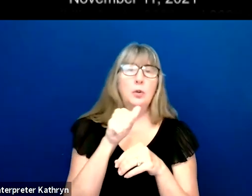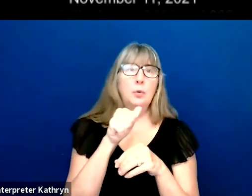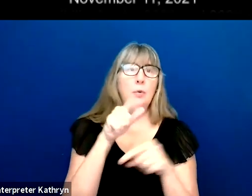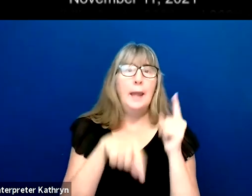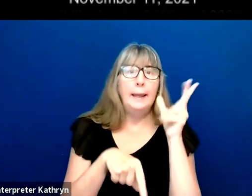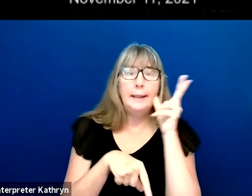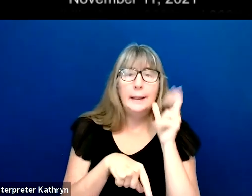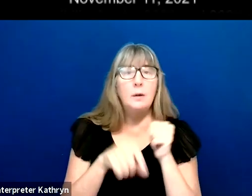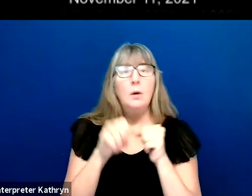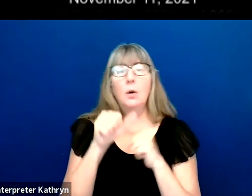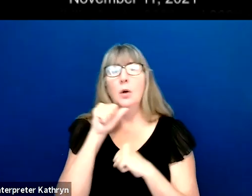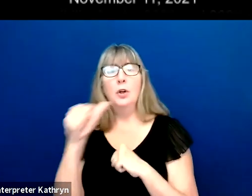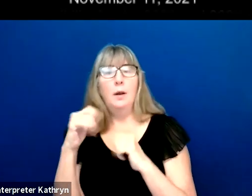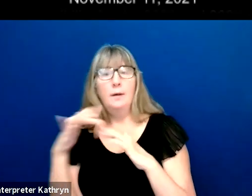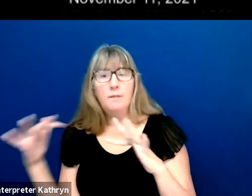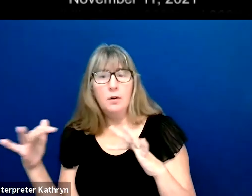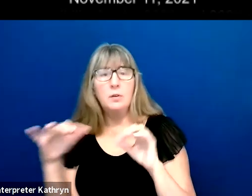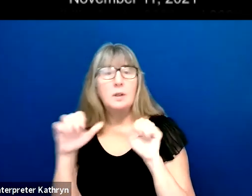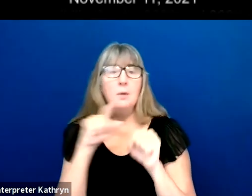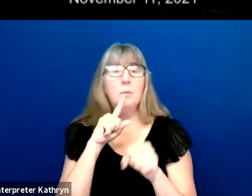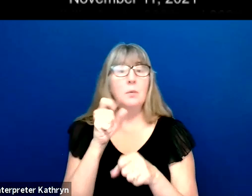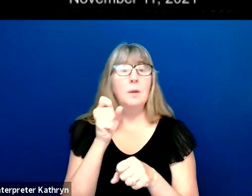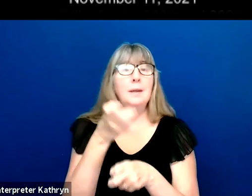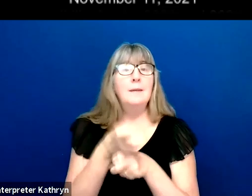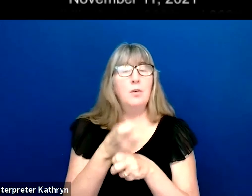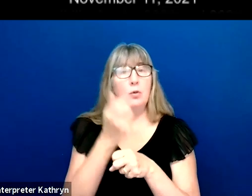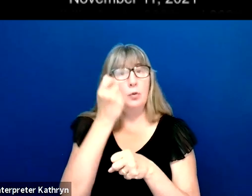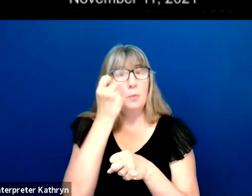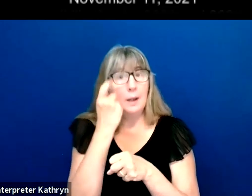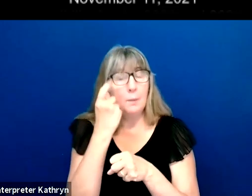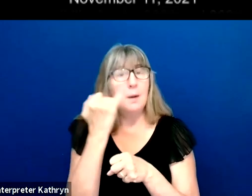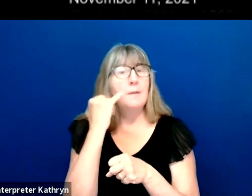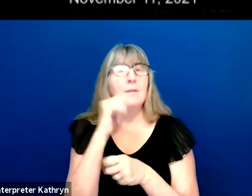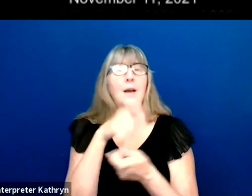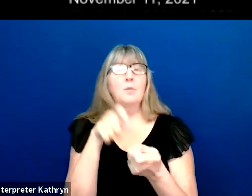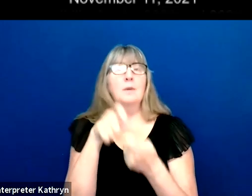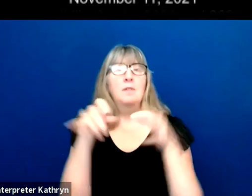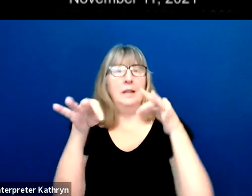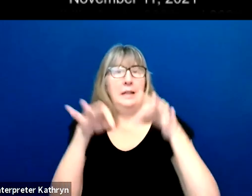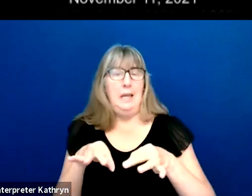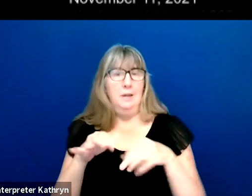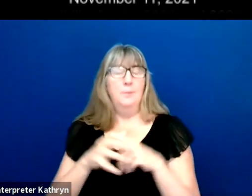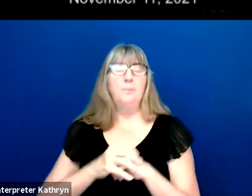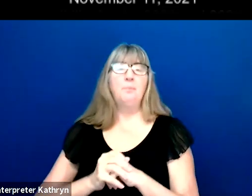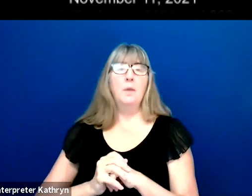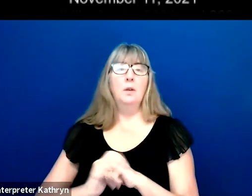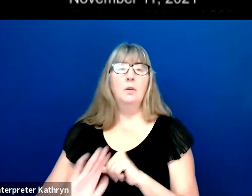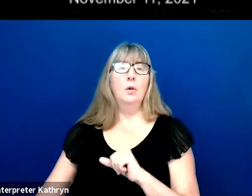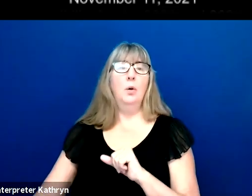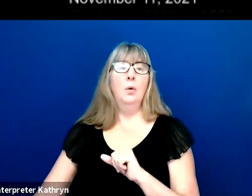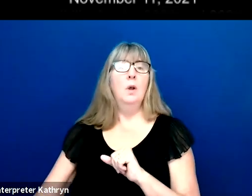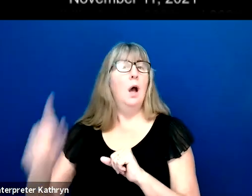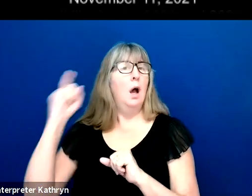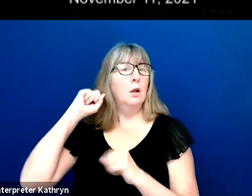you're neurodiverse can be really difficult to pick up on if they're not explicitly stated somewhere. And so unconscious bias